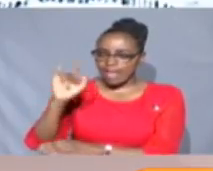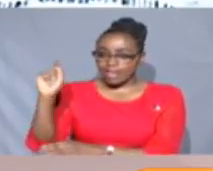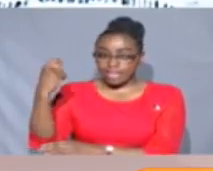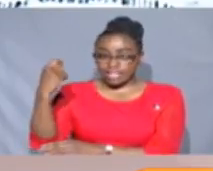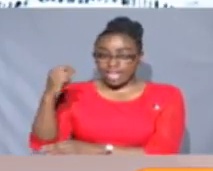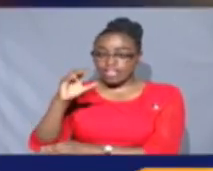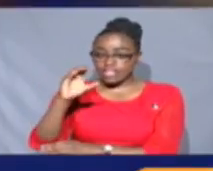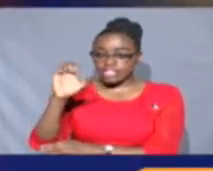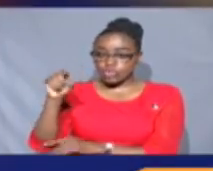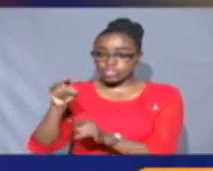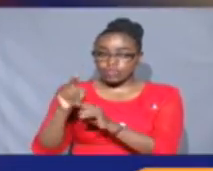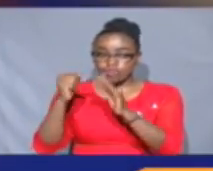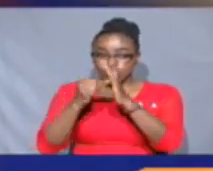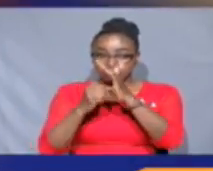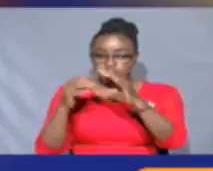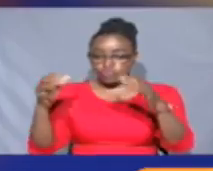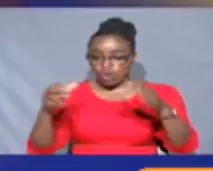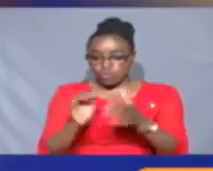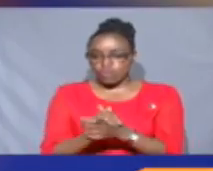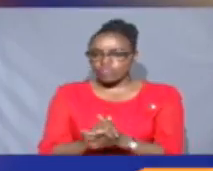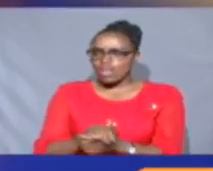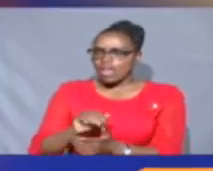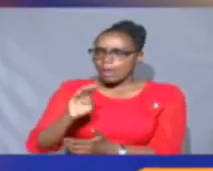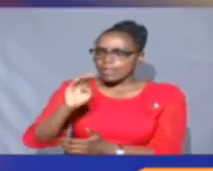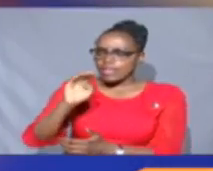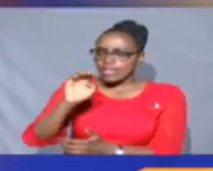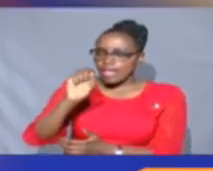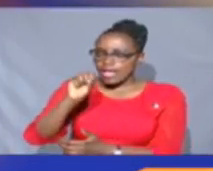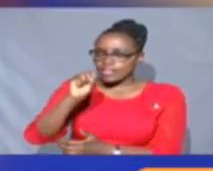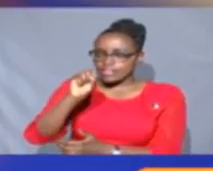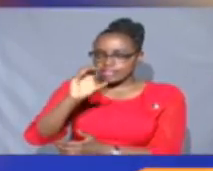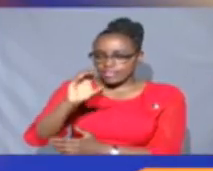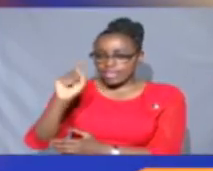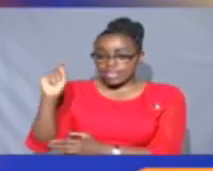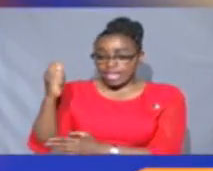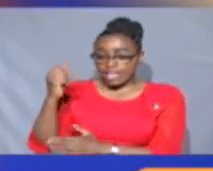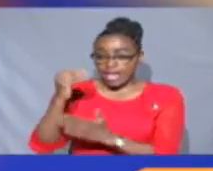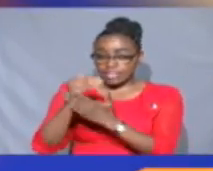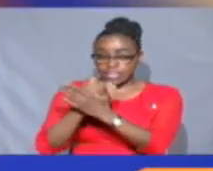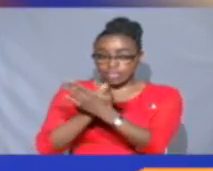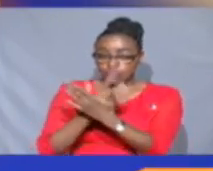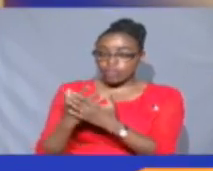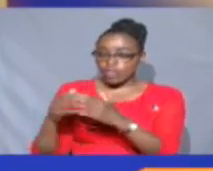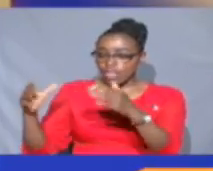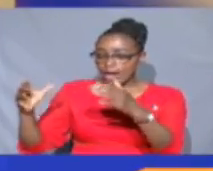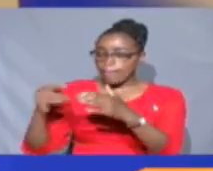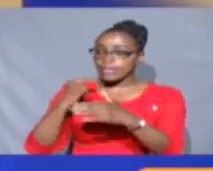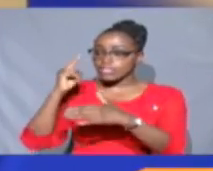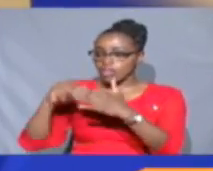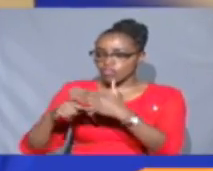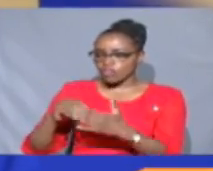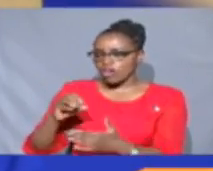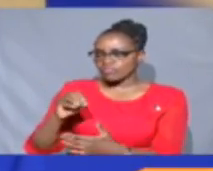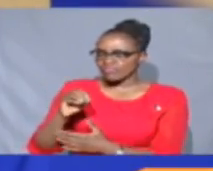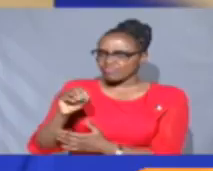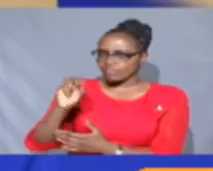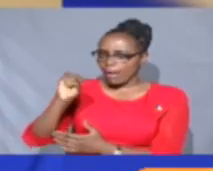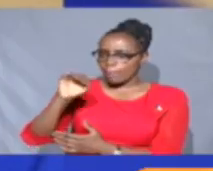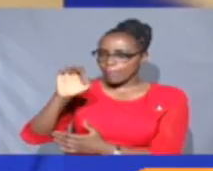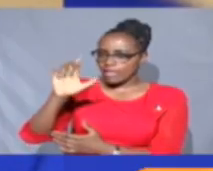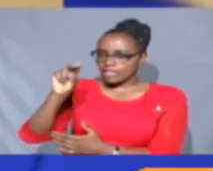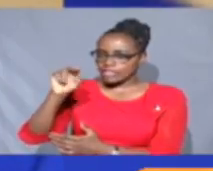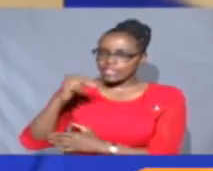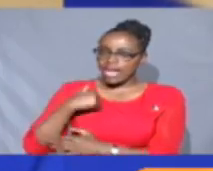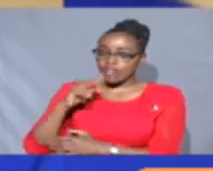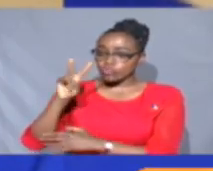the CEO of listed firm BOC Kenya. In a statement, the firm said Onyonyi had over